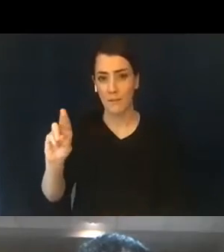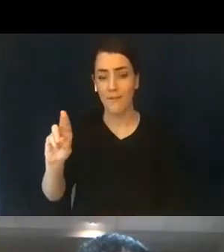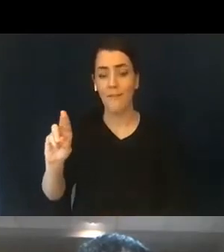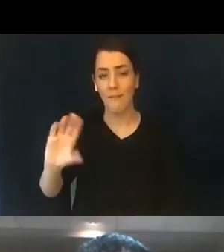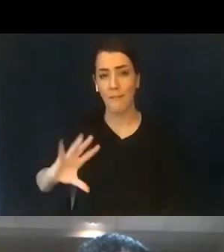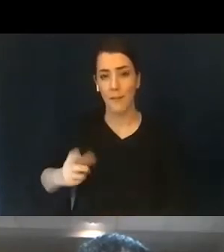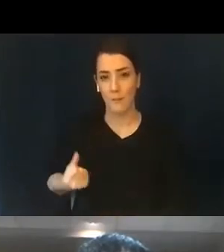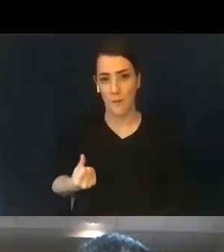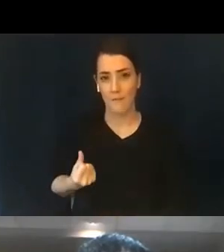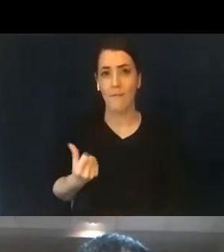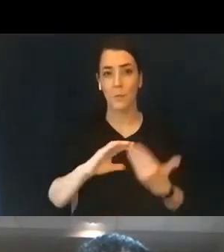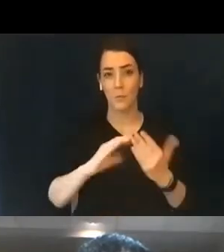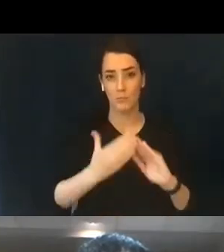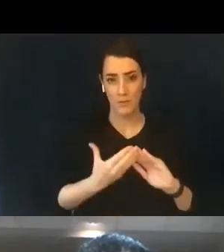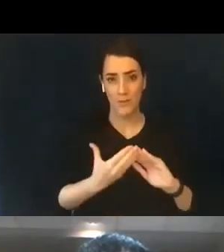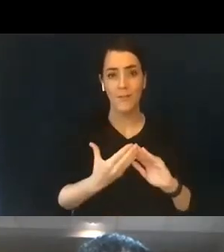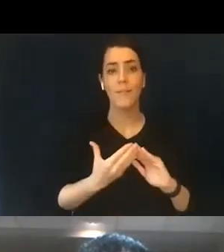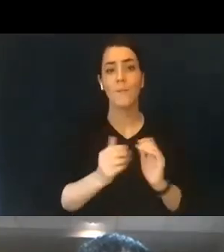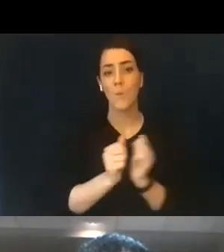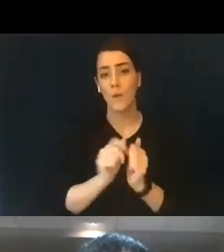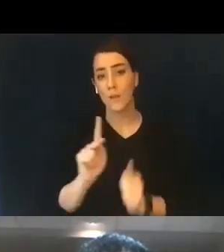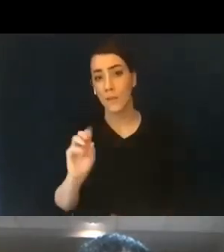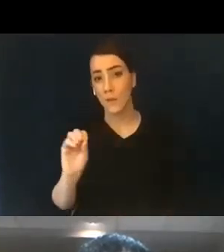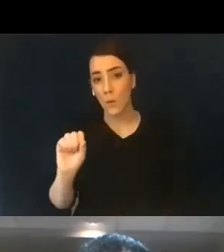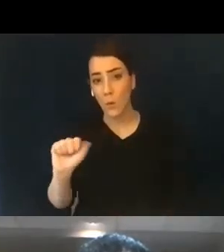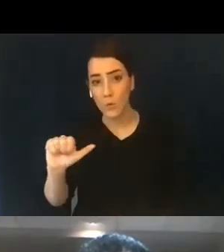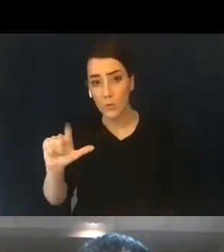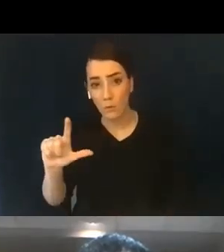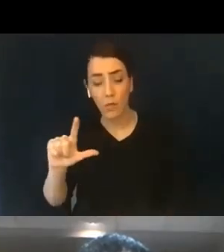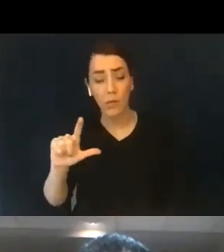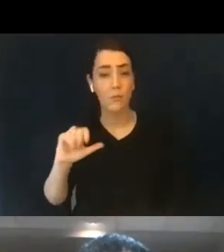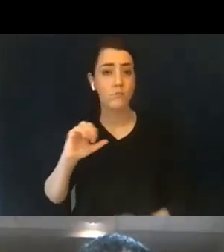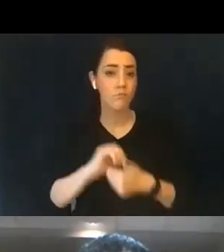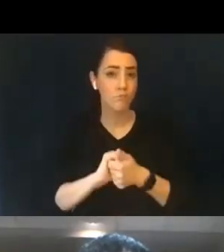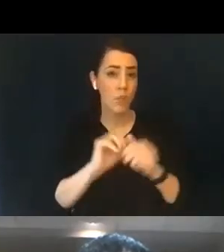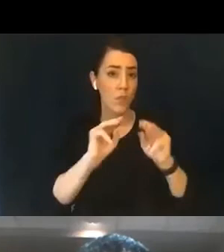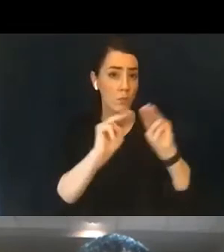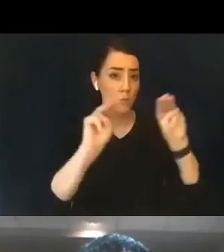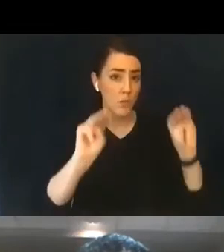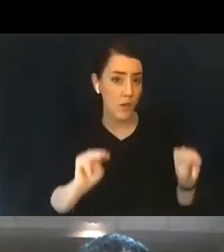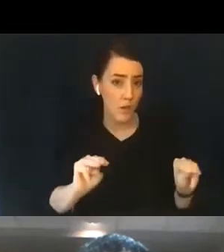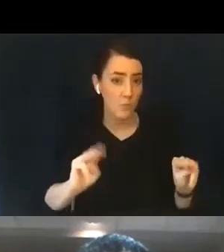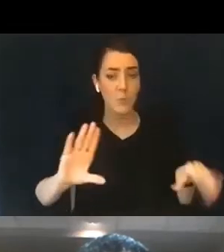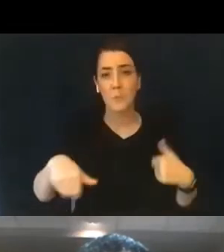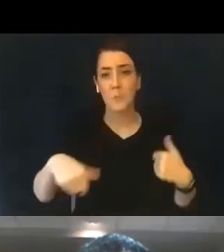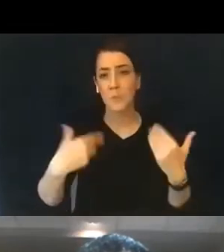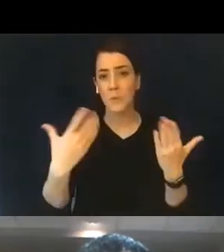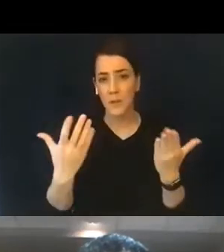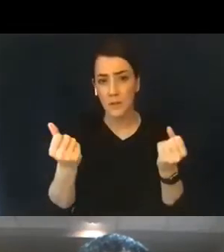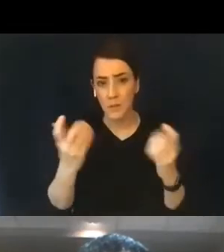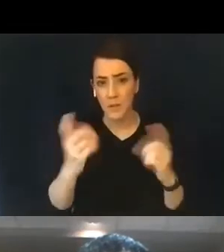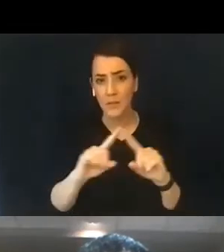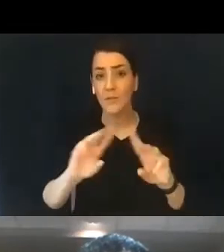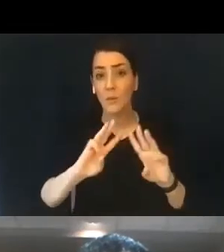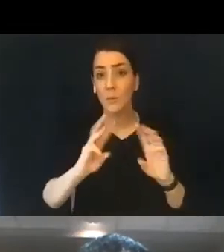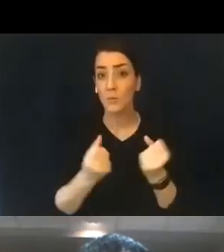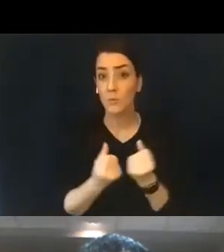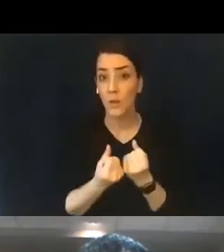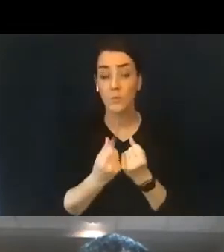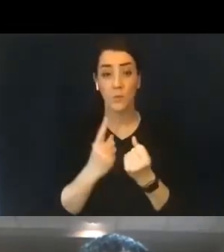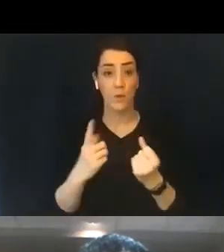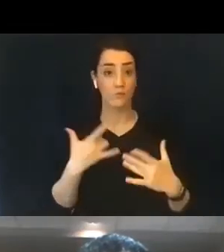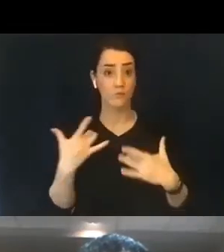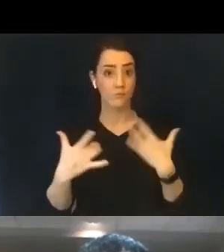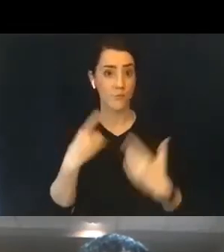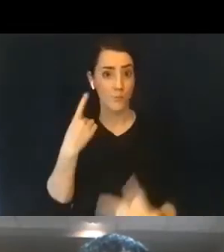museum. We've worked with them on several workshops. And so I'm really excited to be here. And this is, I think, especially exciting for George